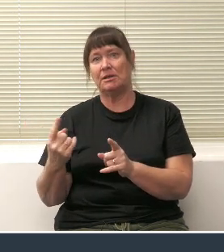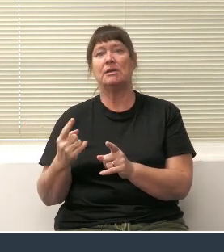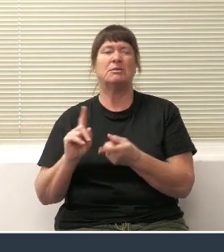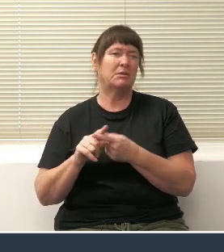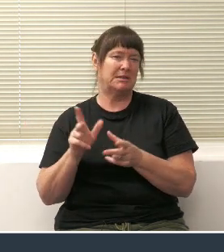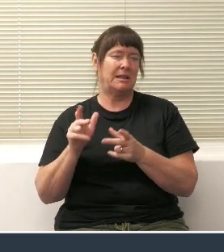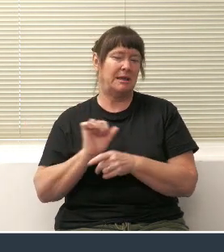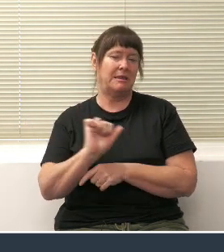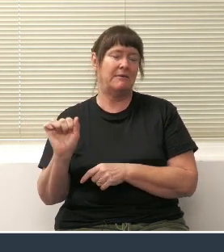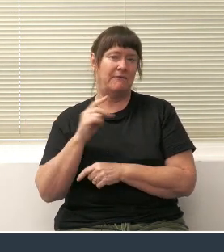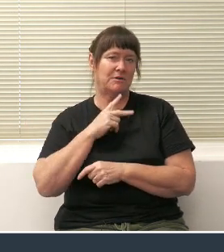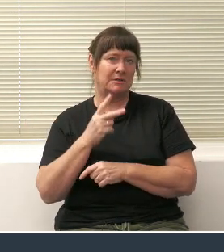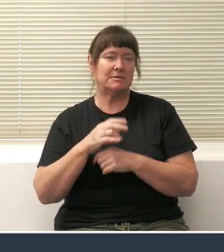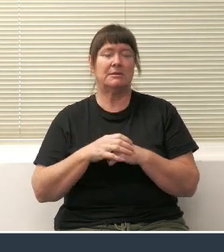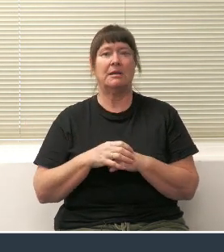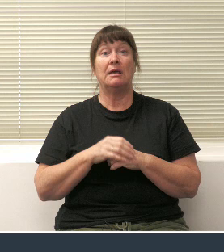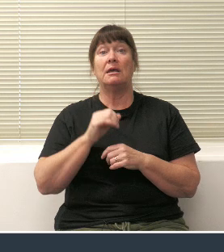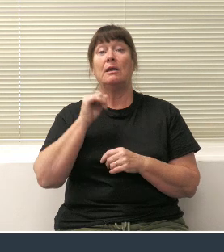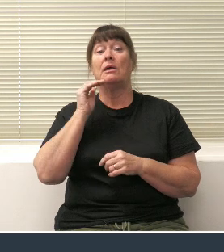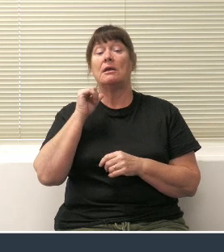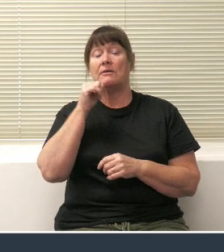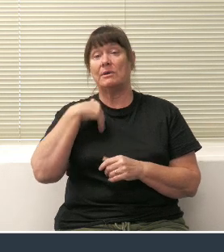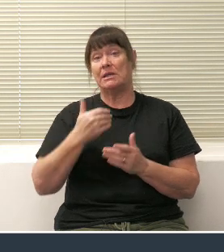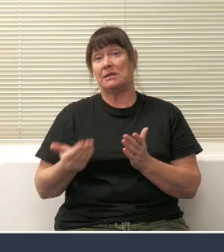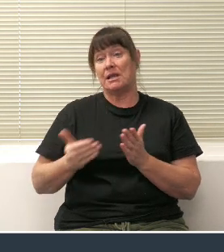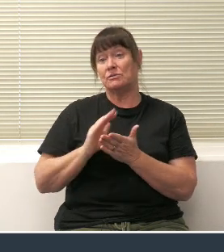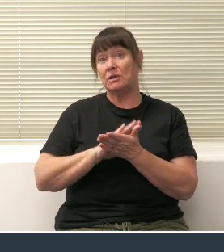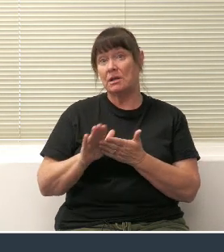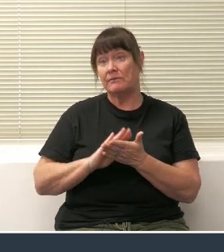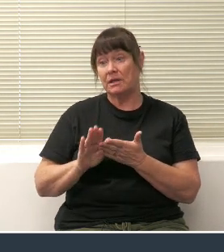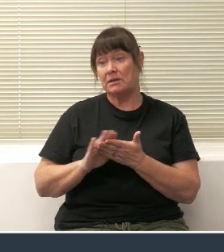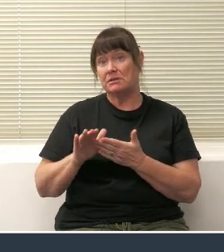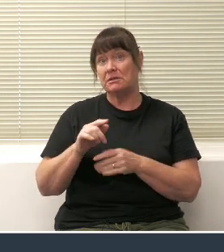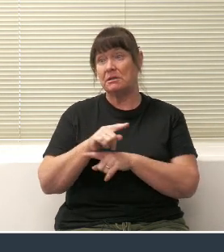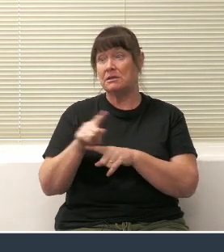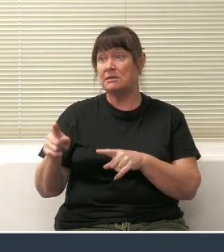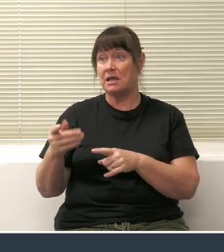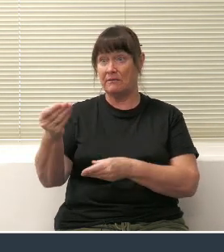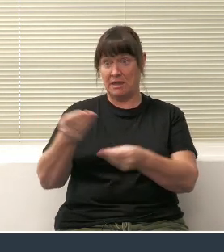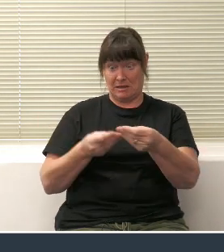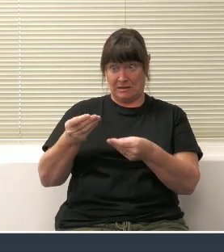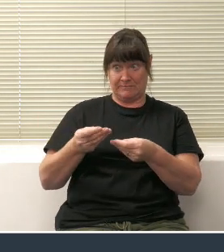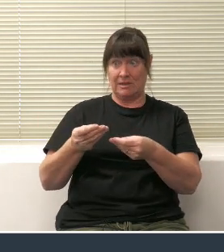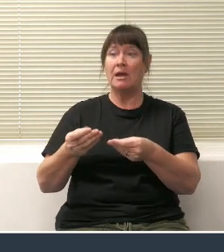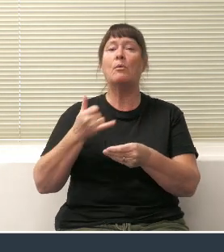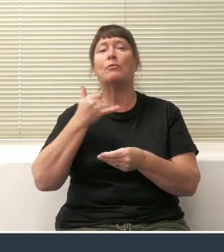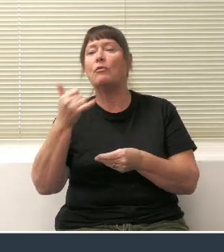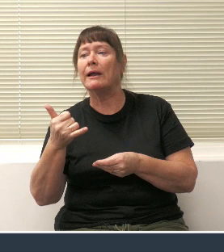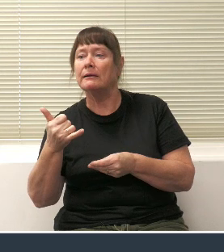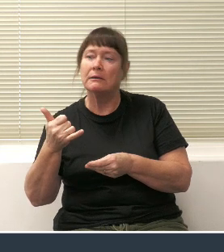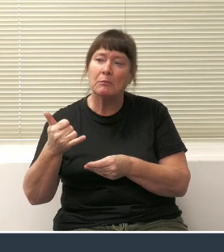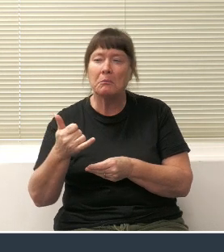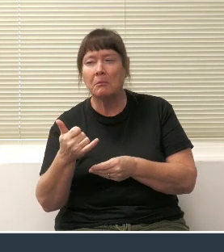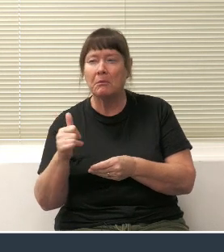heard. Where additional clarification was required, respondents who submitted several forms were followed up by phone to validate